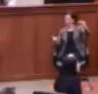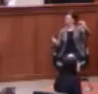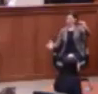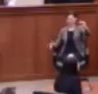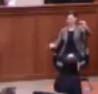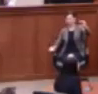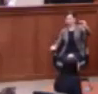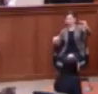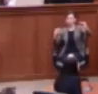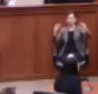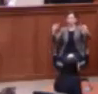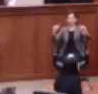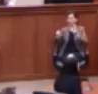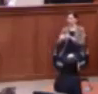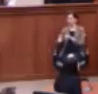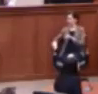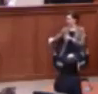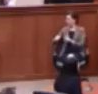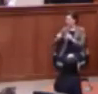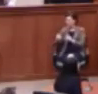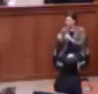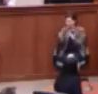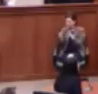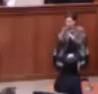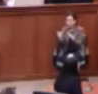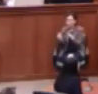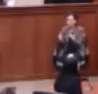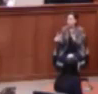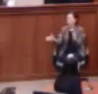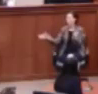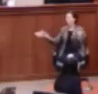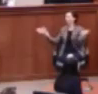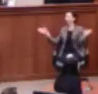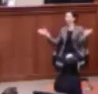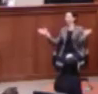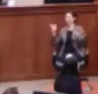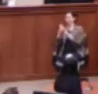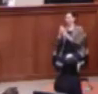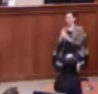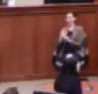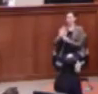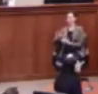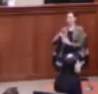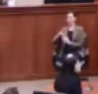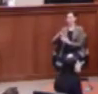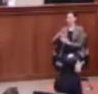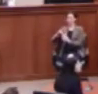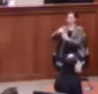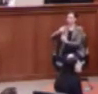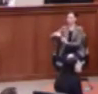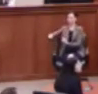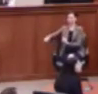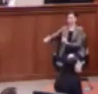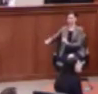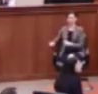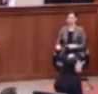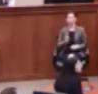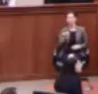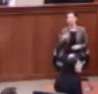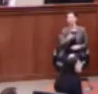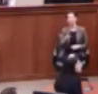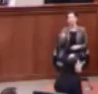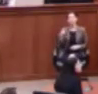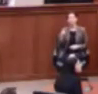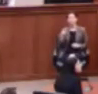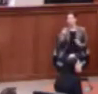looking to broaden the opportunities that they have based on the unique needs of our students. Another thing that we're looking to do